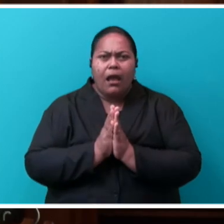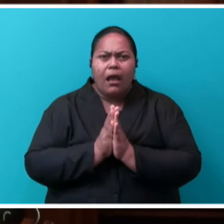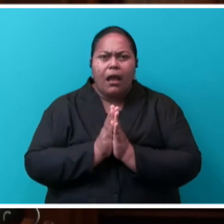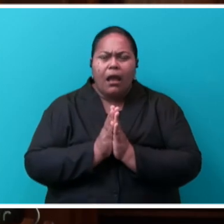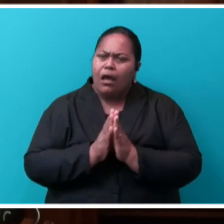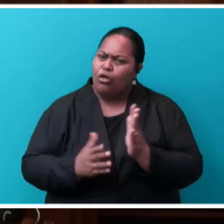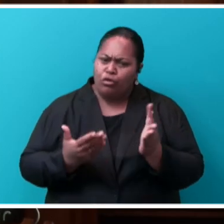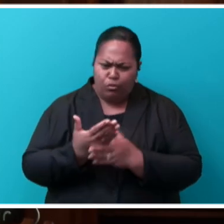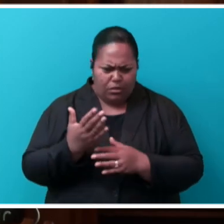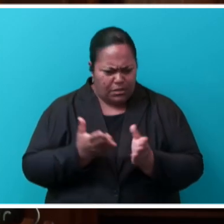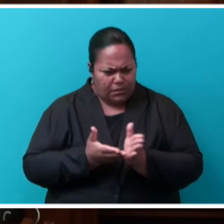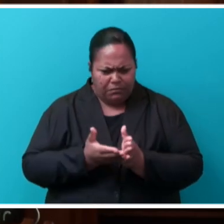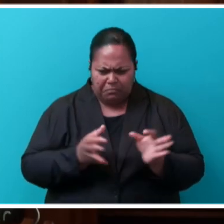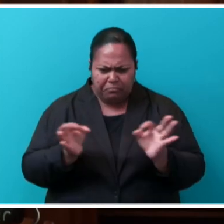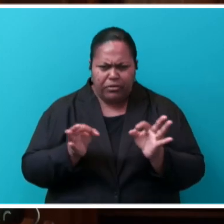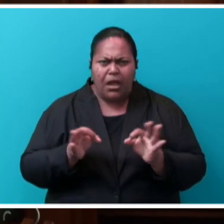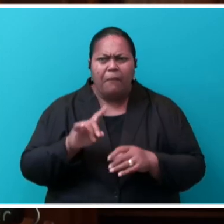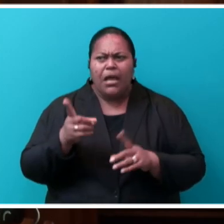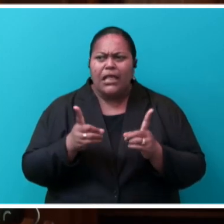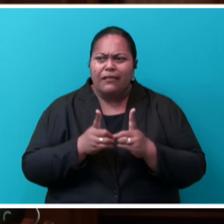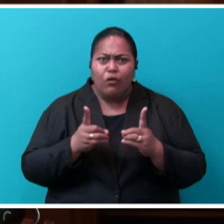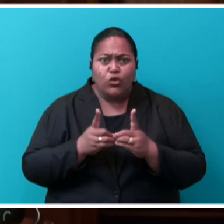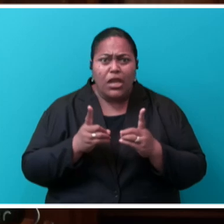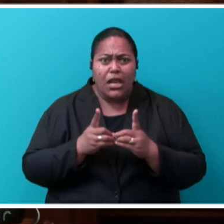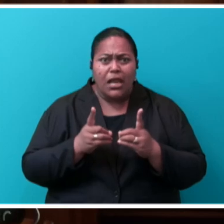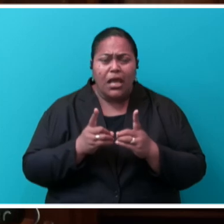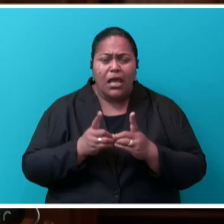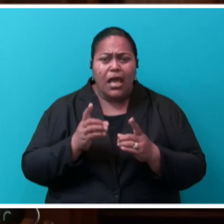And even the benediction at the end of the sermon,